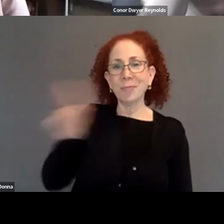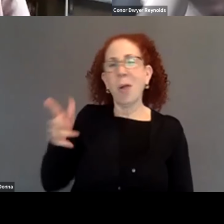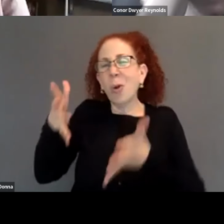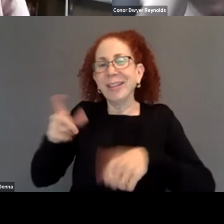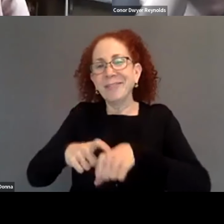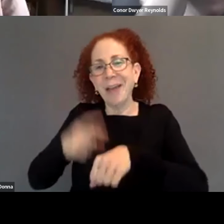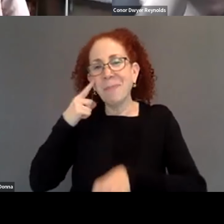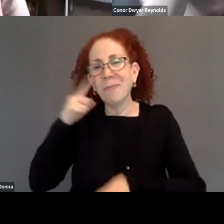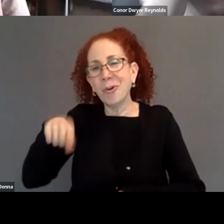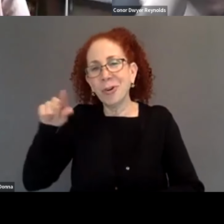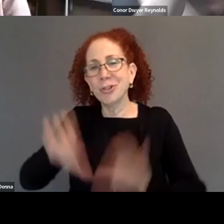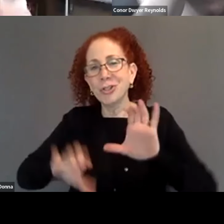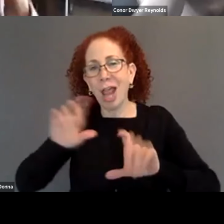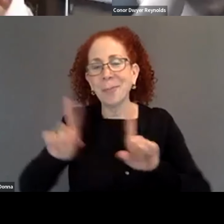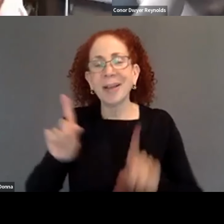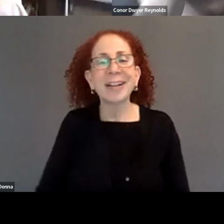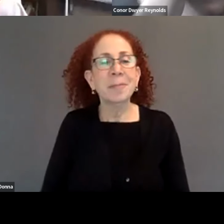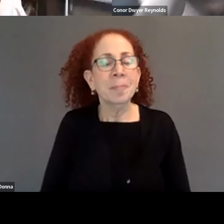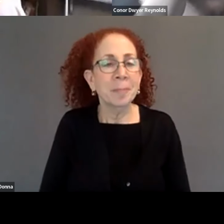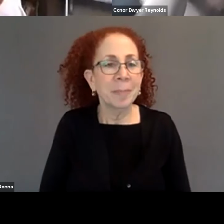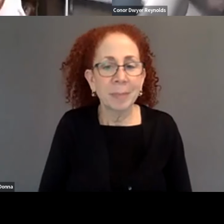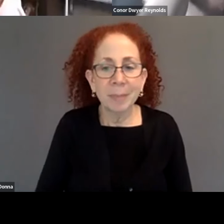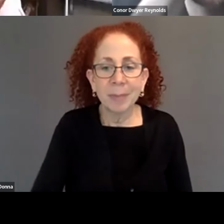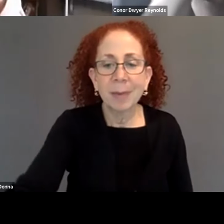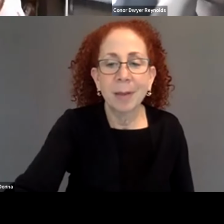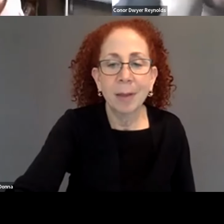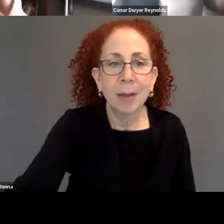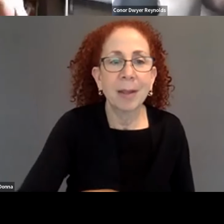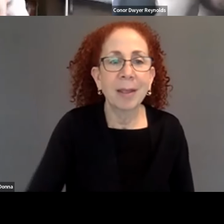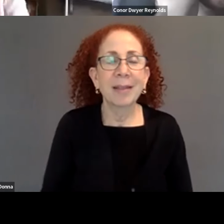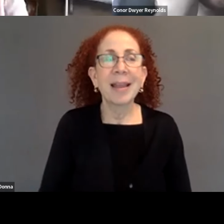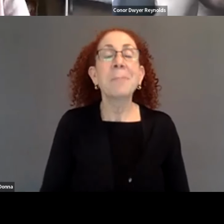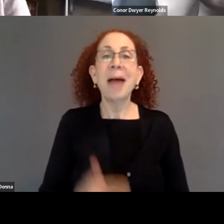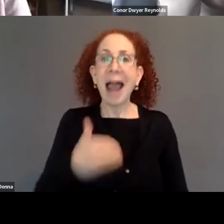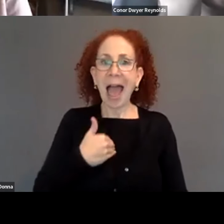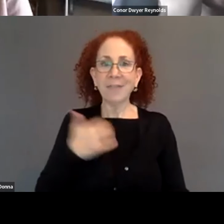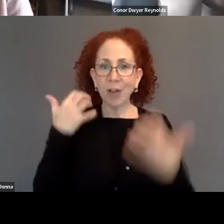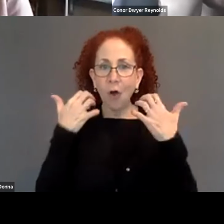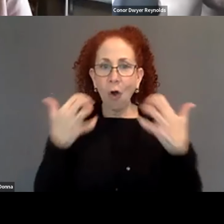for the chat. But I think having the captive audience, right,